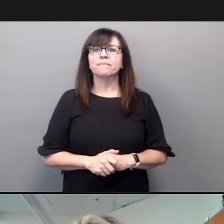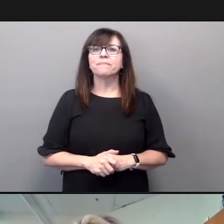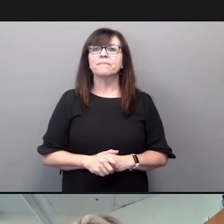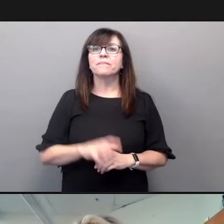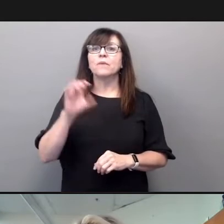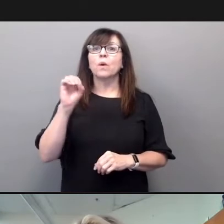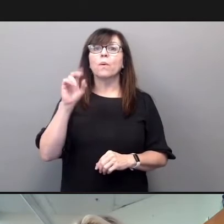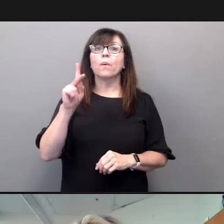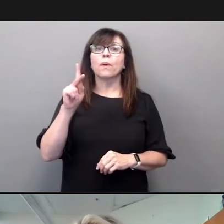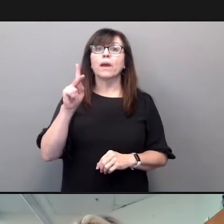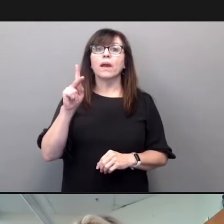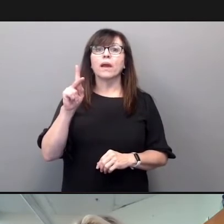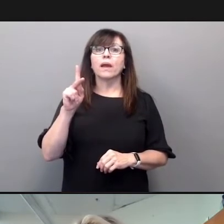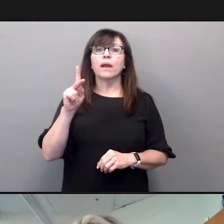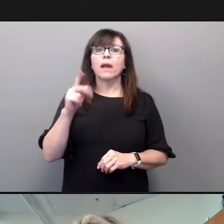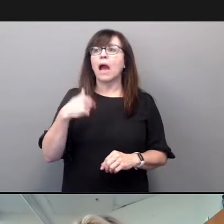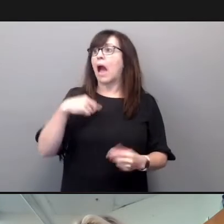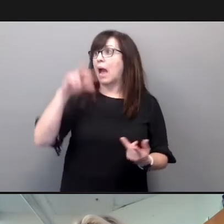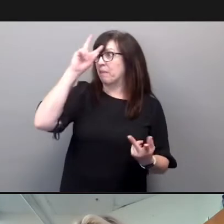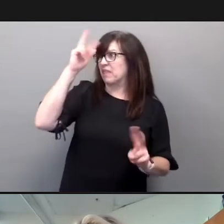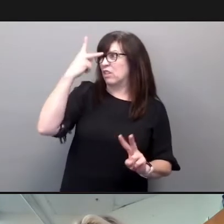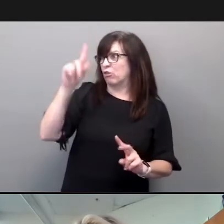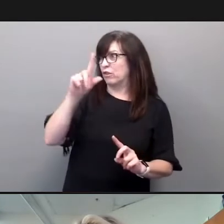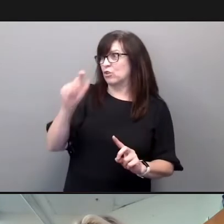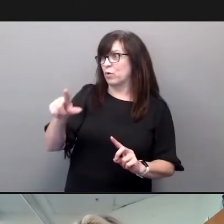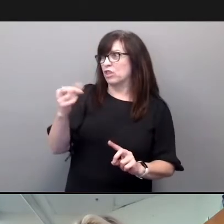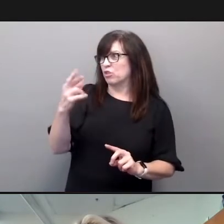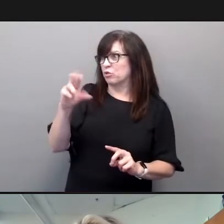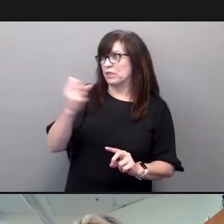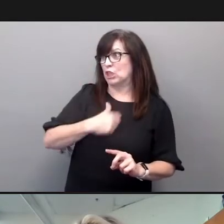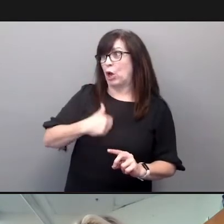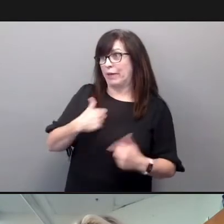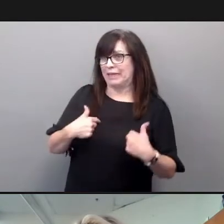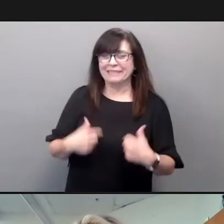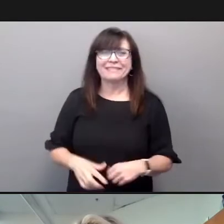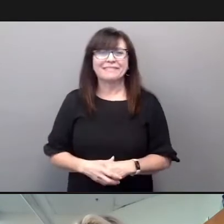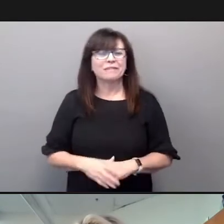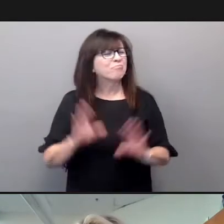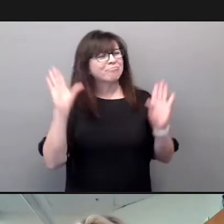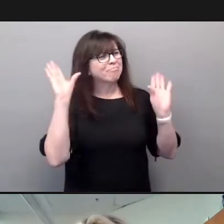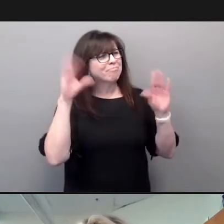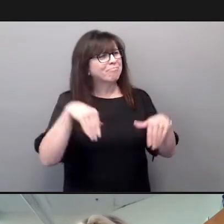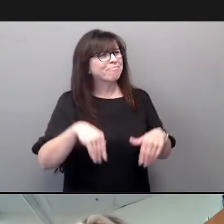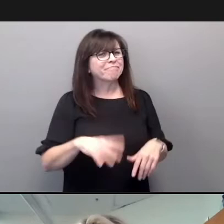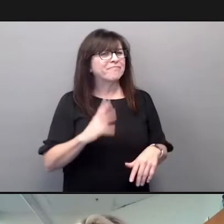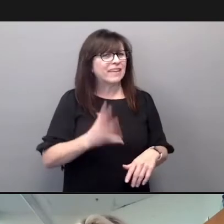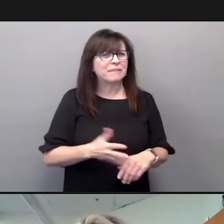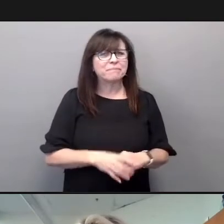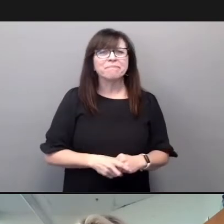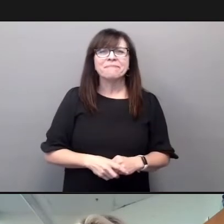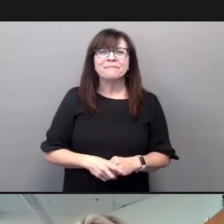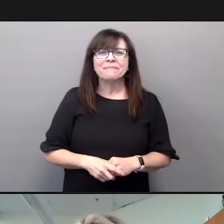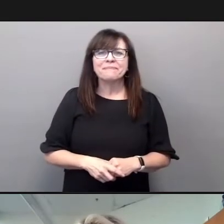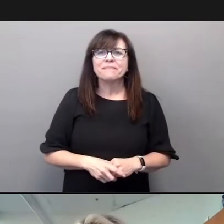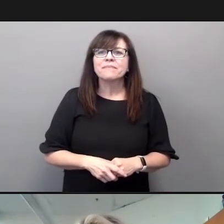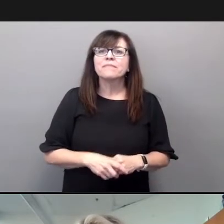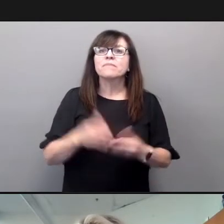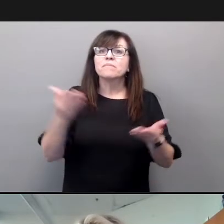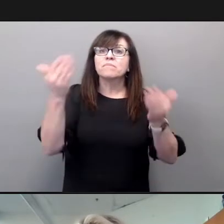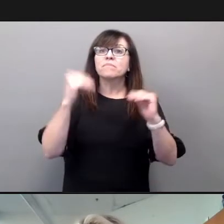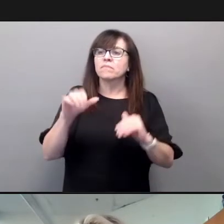Okay, next. Sorry, I did misunderstand that question, Chris. That was me. All right. All right, next we'll turn to